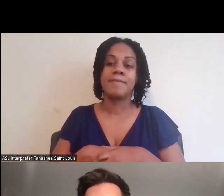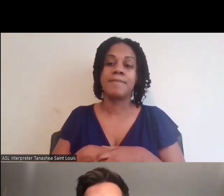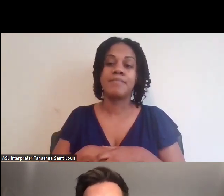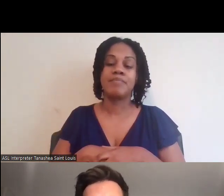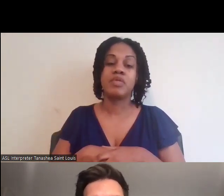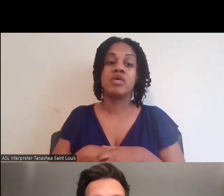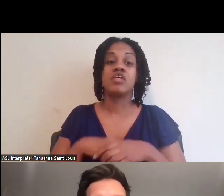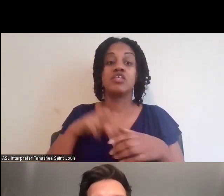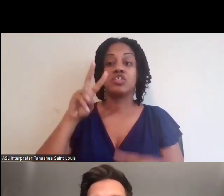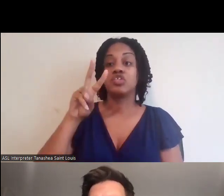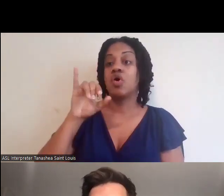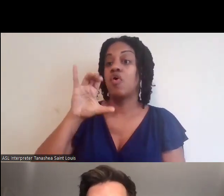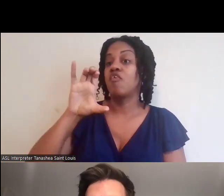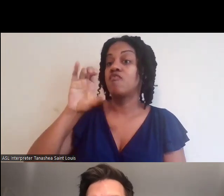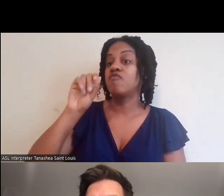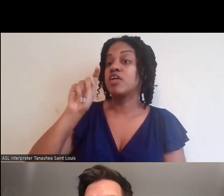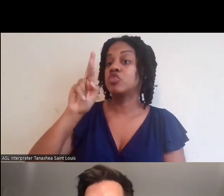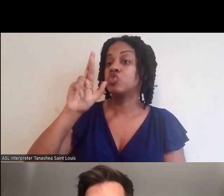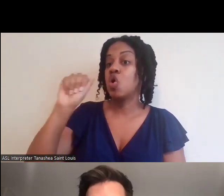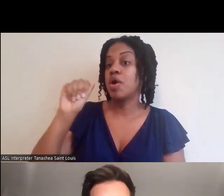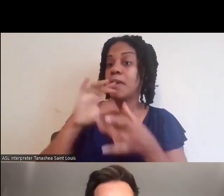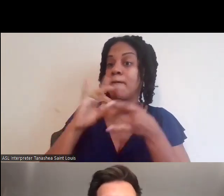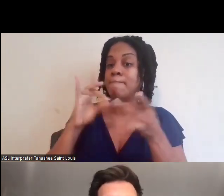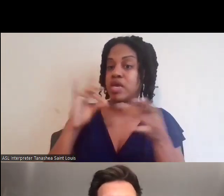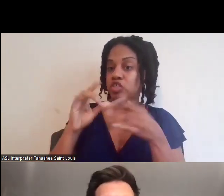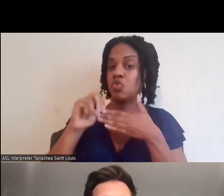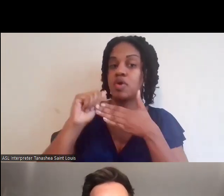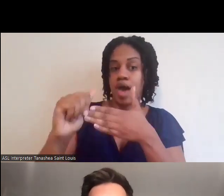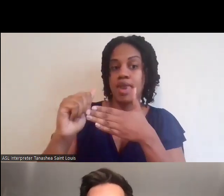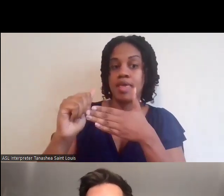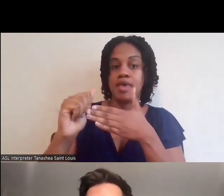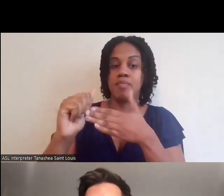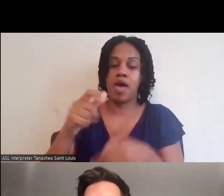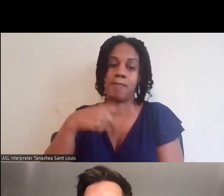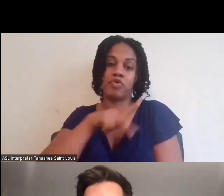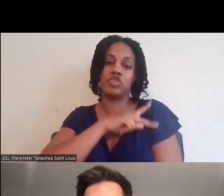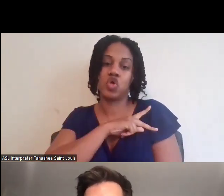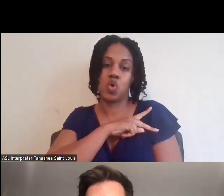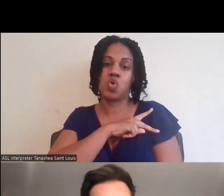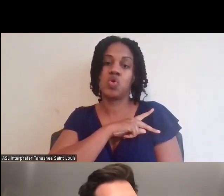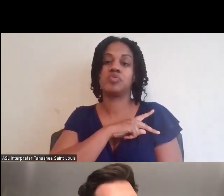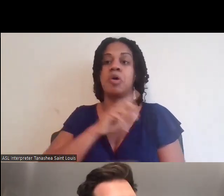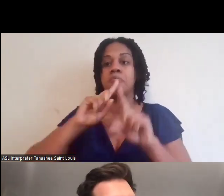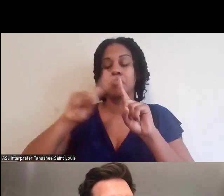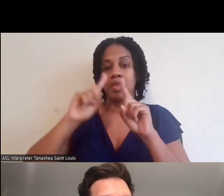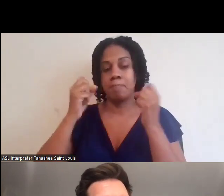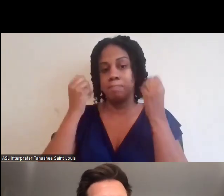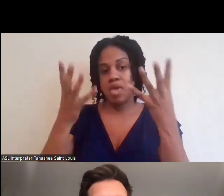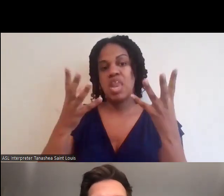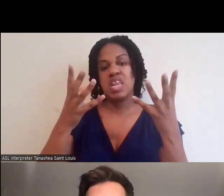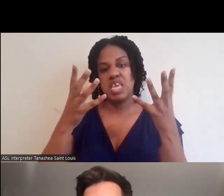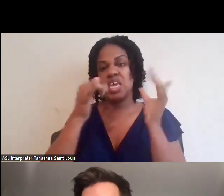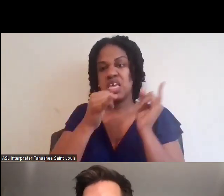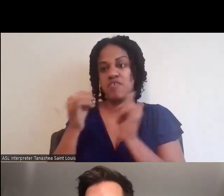As Victoria mentioned, we were also guided by personas, by a series of individuals